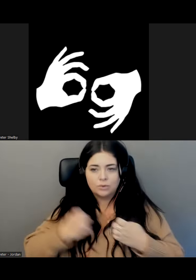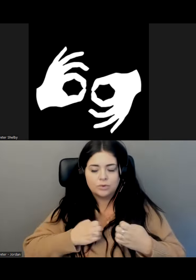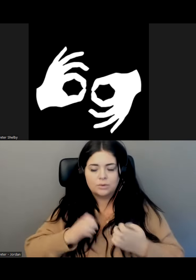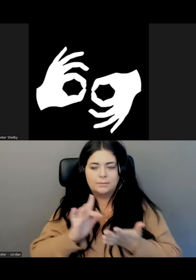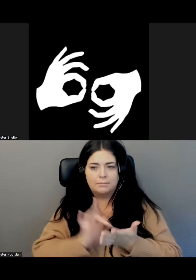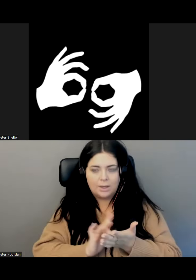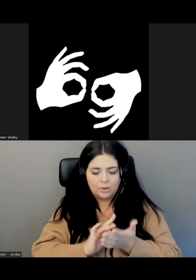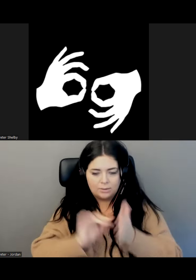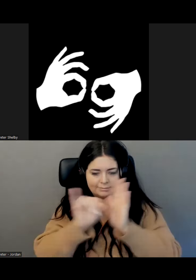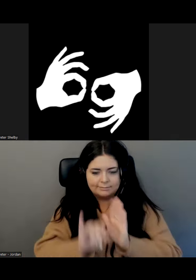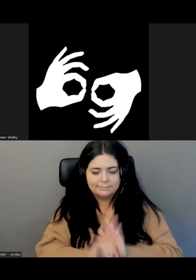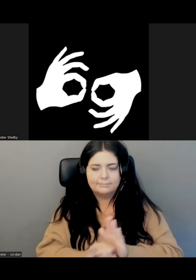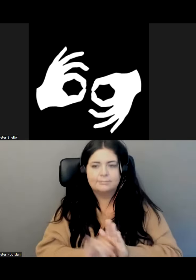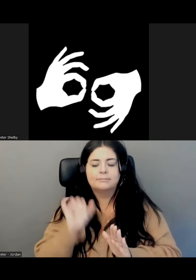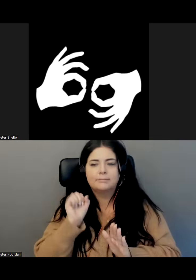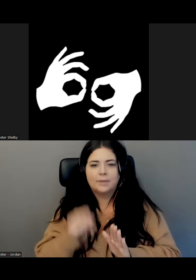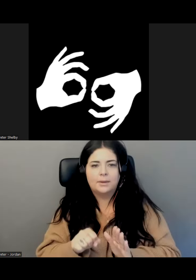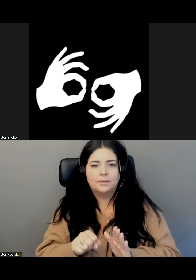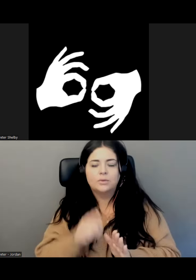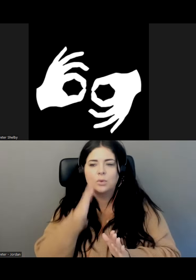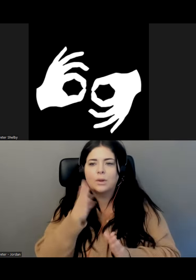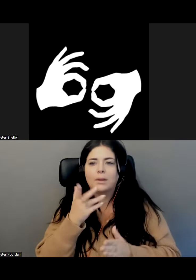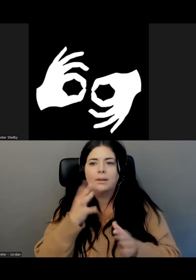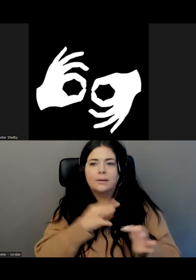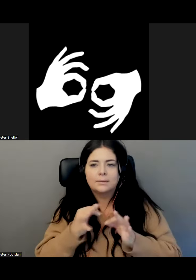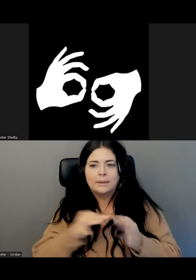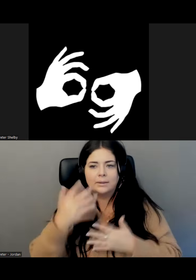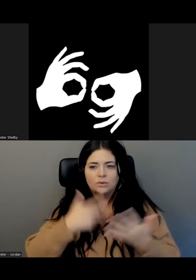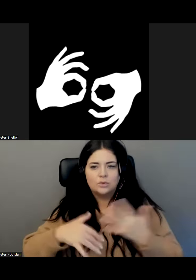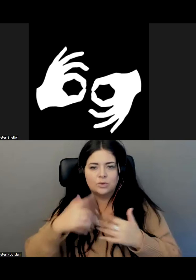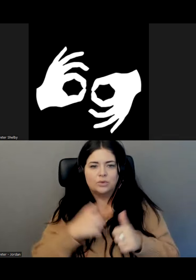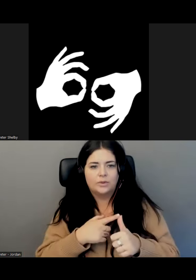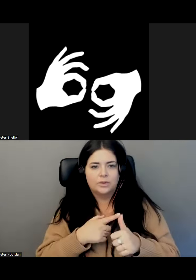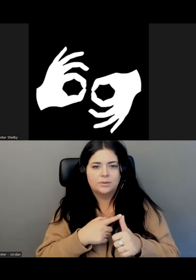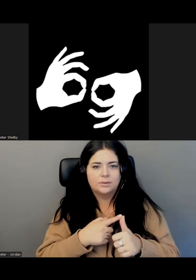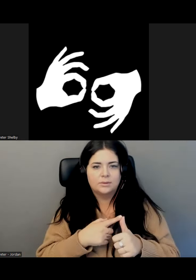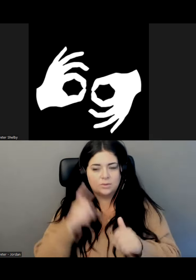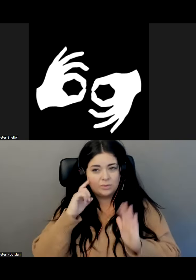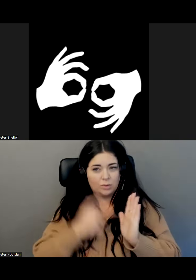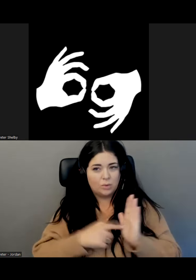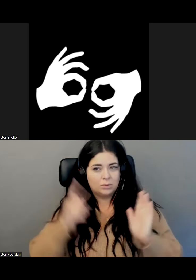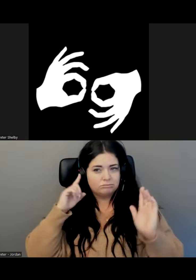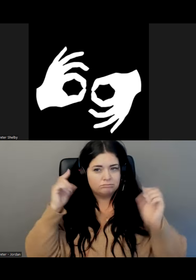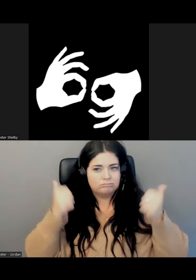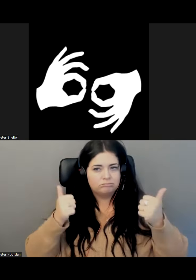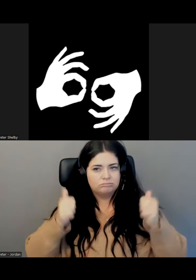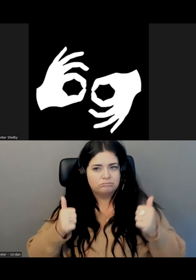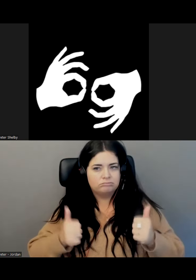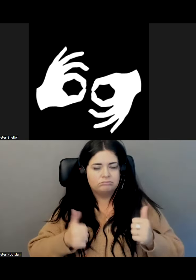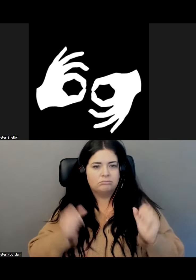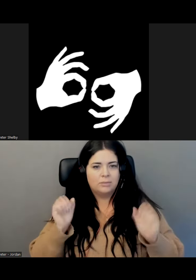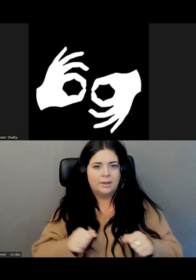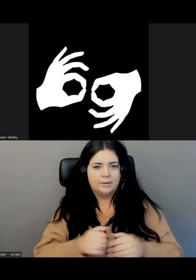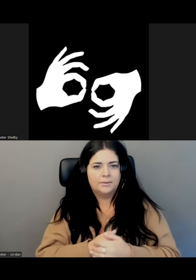hearing loss. So let's go through the social side first. So a sign of decreased hearing that someone may experience or a loved